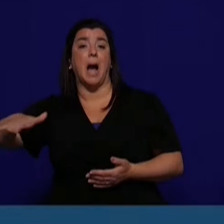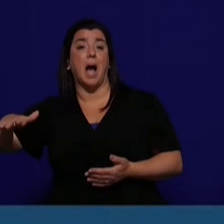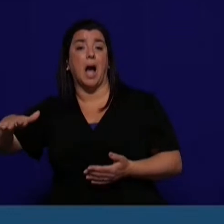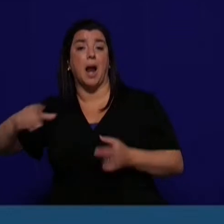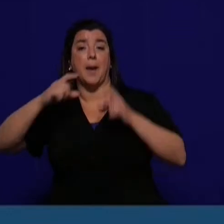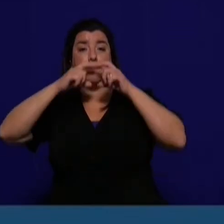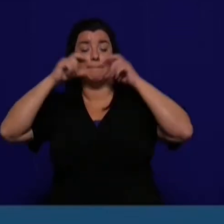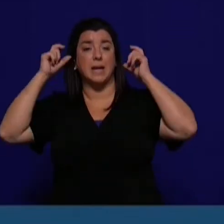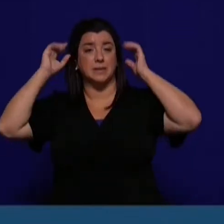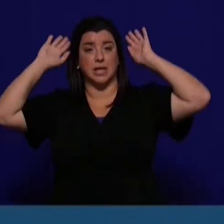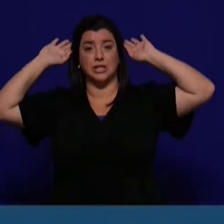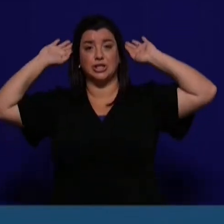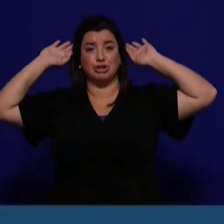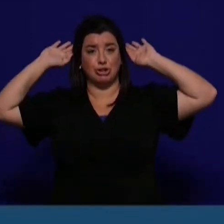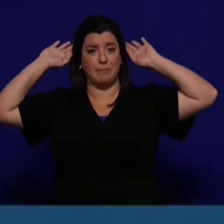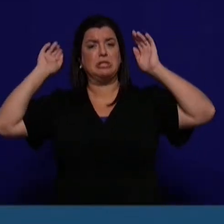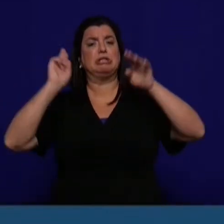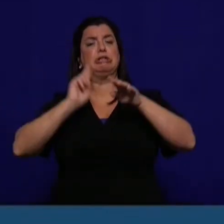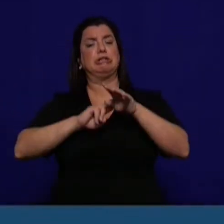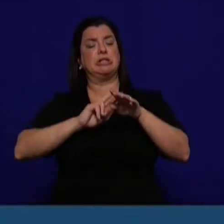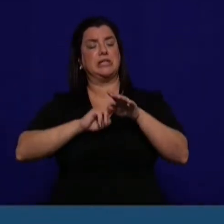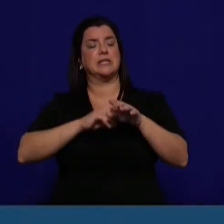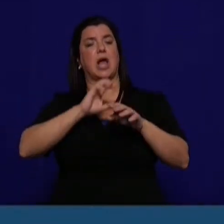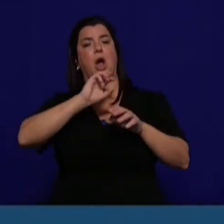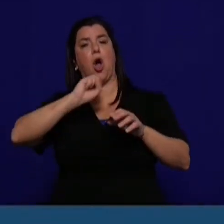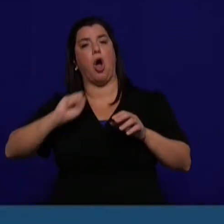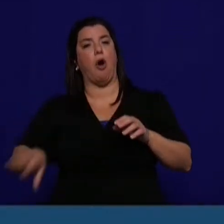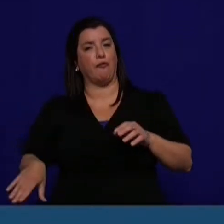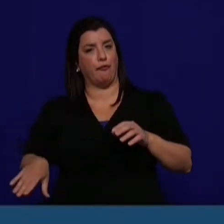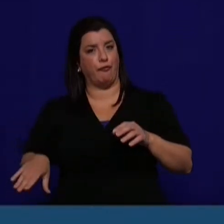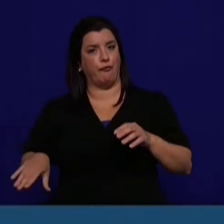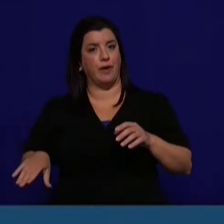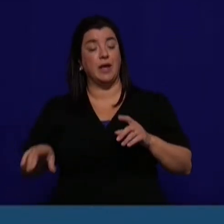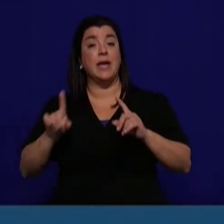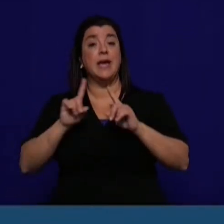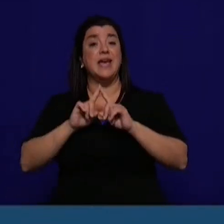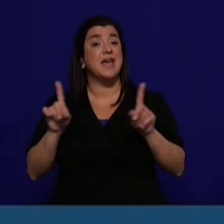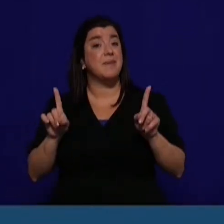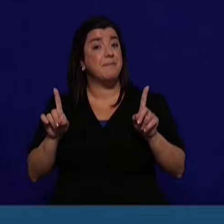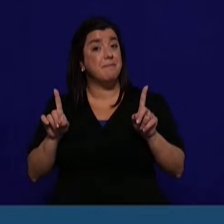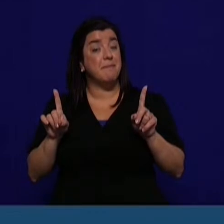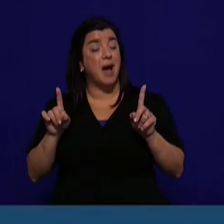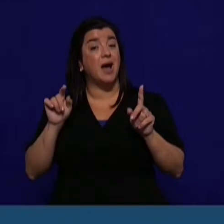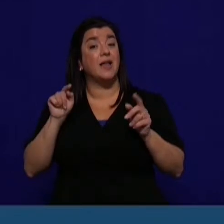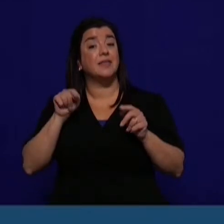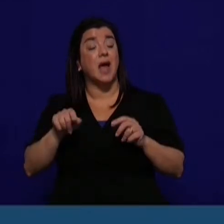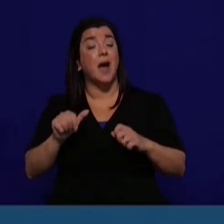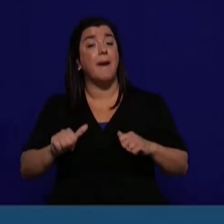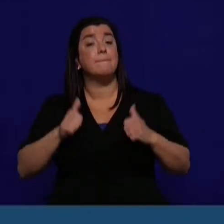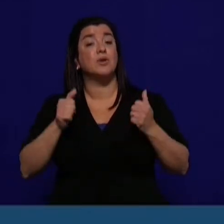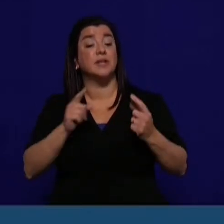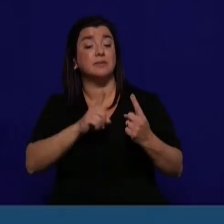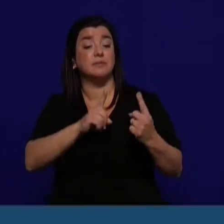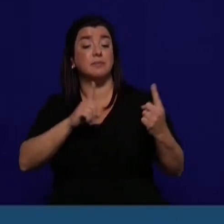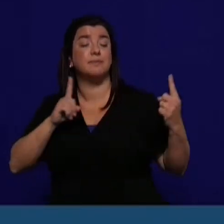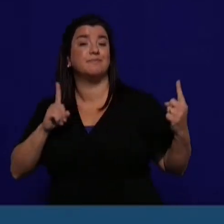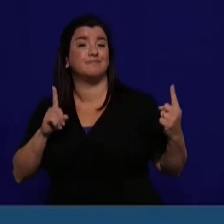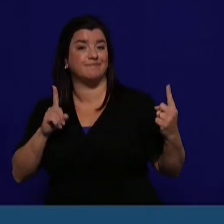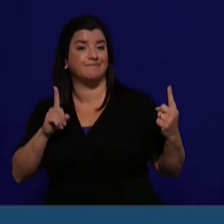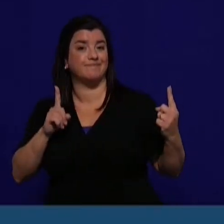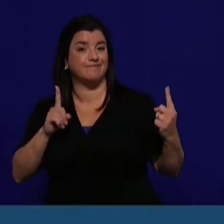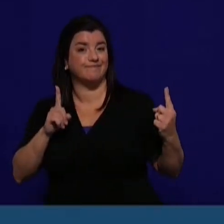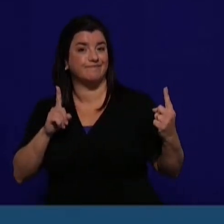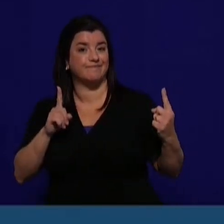meta persuna jkun qiegħed fuq il-bajjiet, però basta dawn iżommu social distancing.